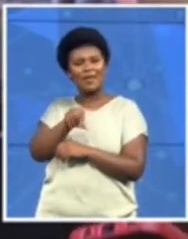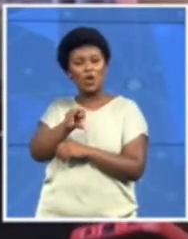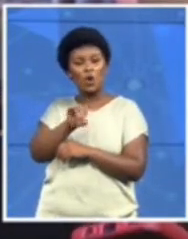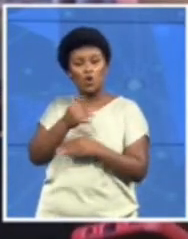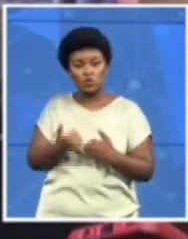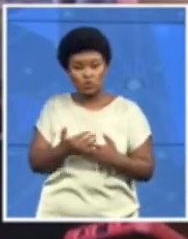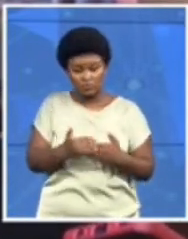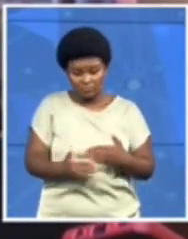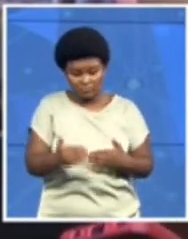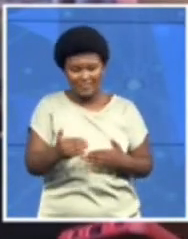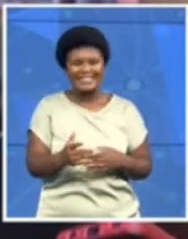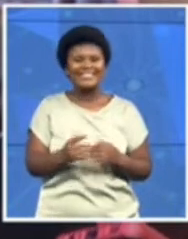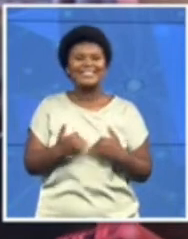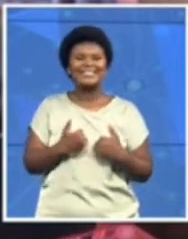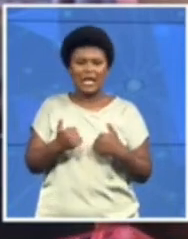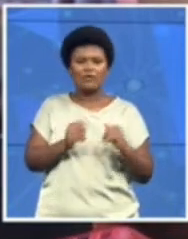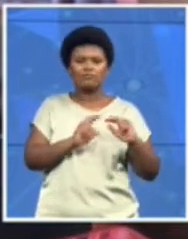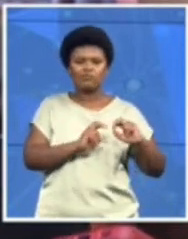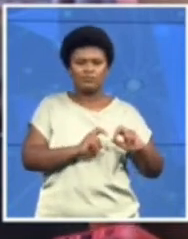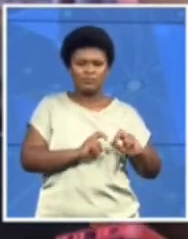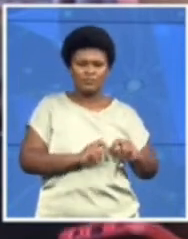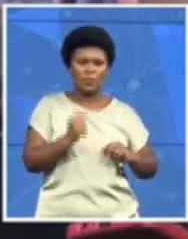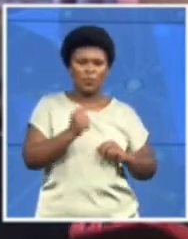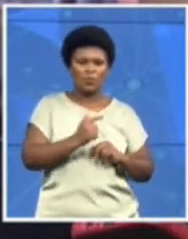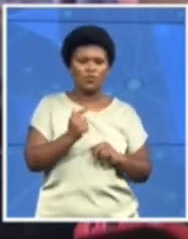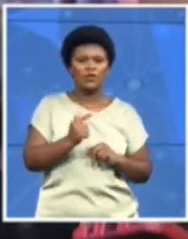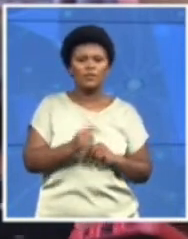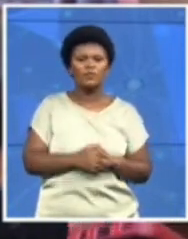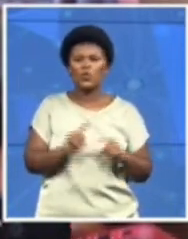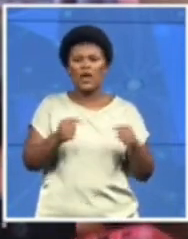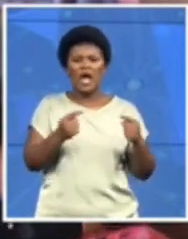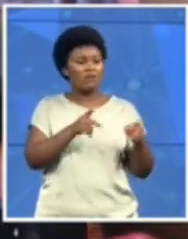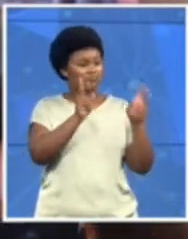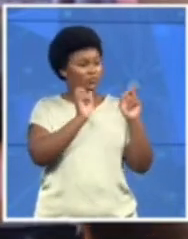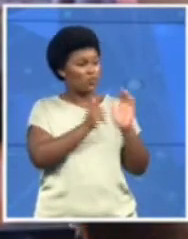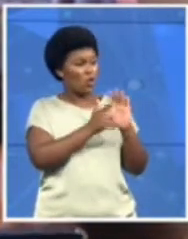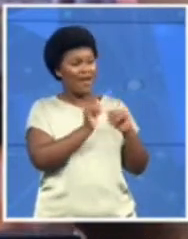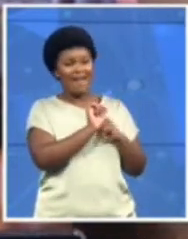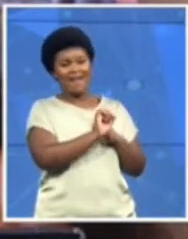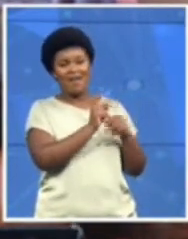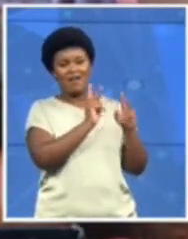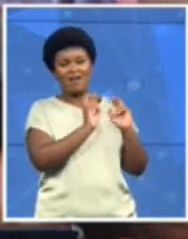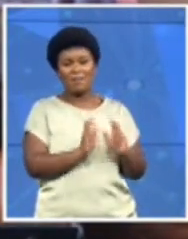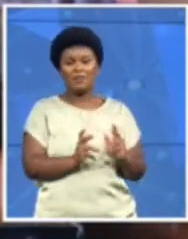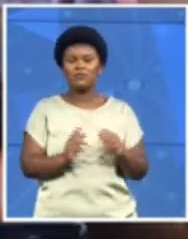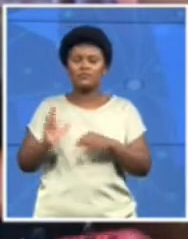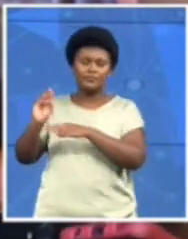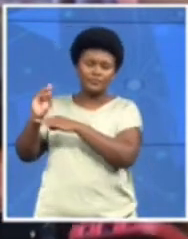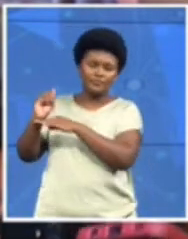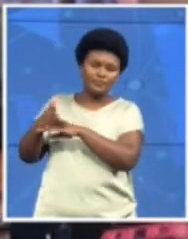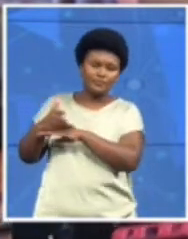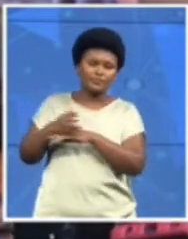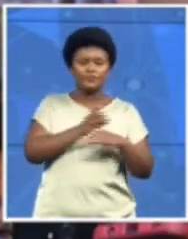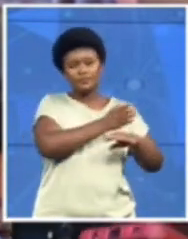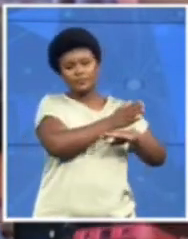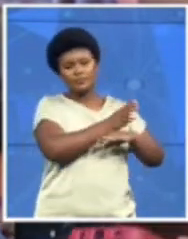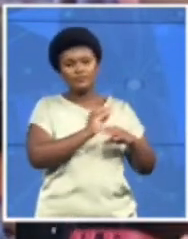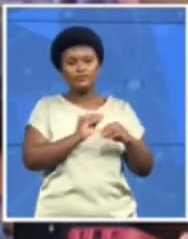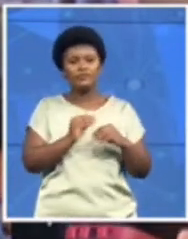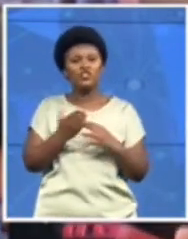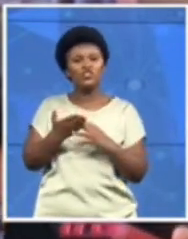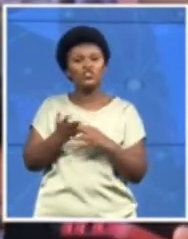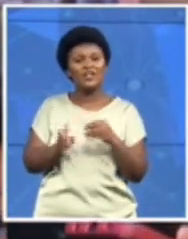there are no pending cases. We can't just take it away, his word. Everyone alluded to more charges being added to the charge sheet. Are we also expecting